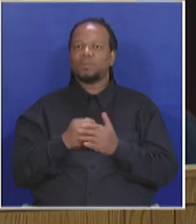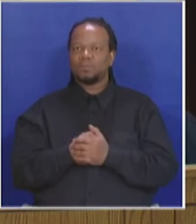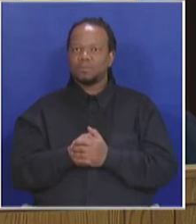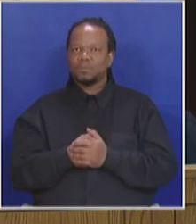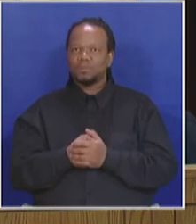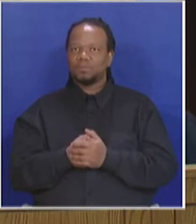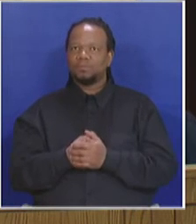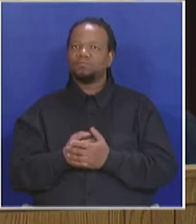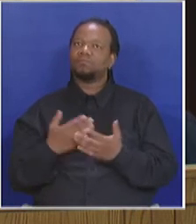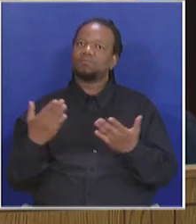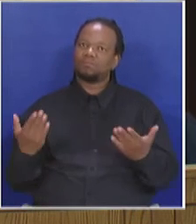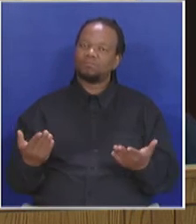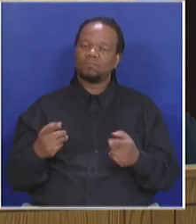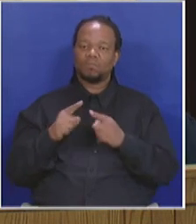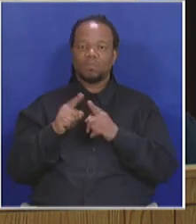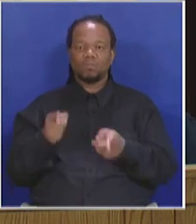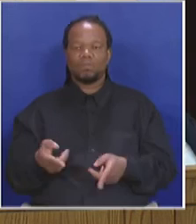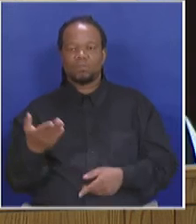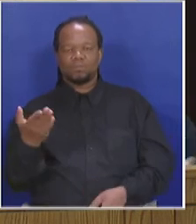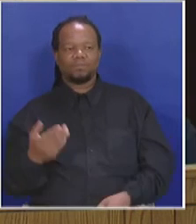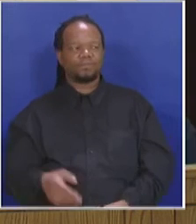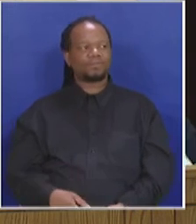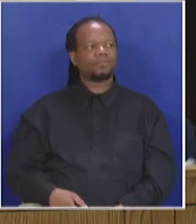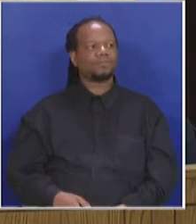You rose on a point of order.